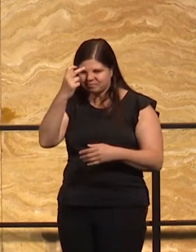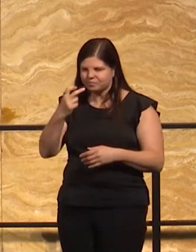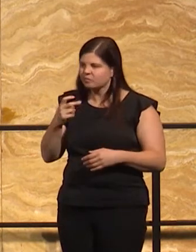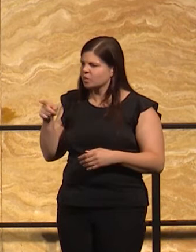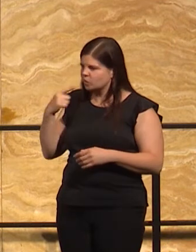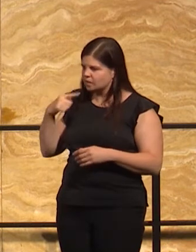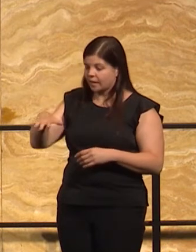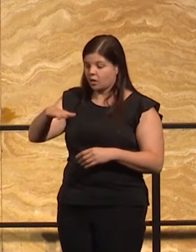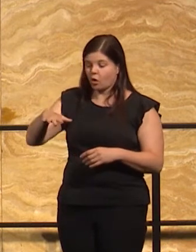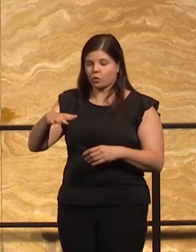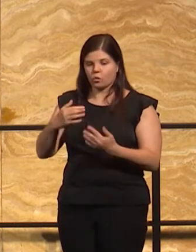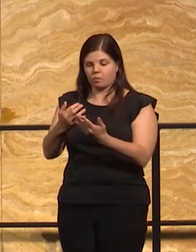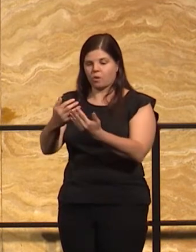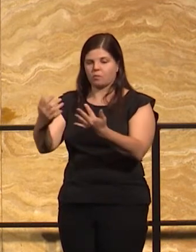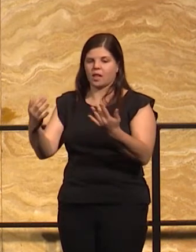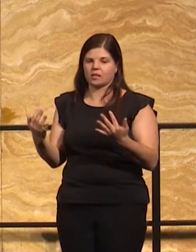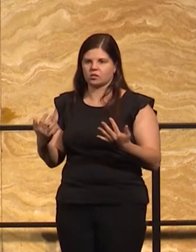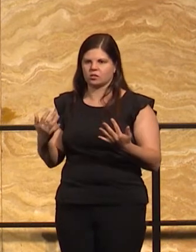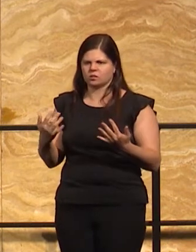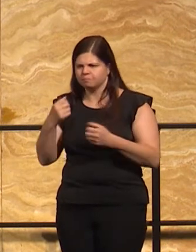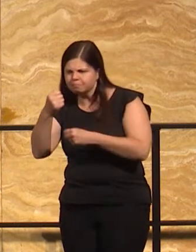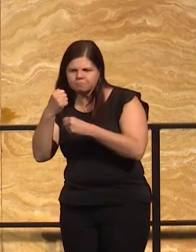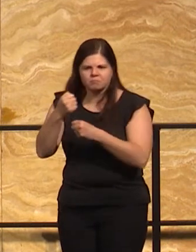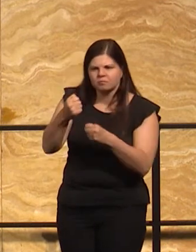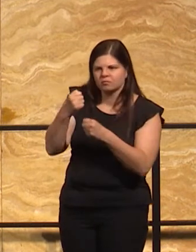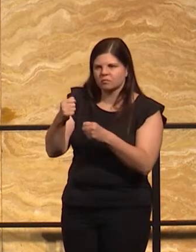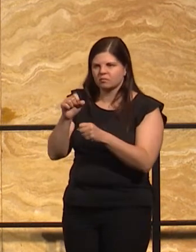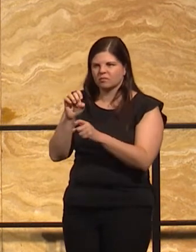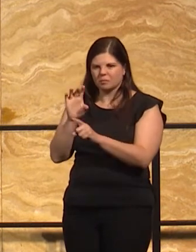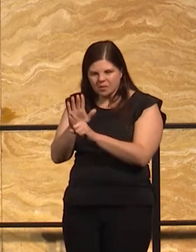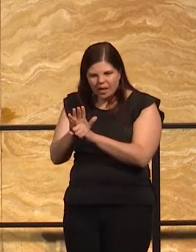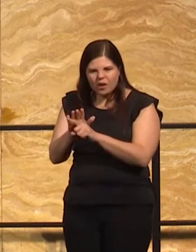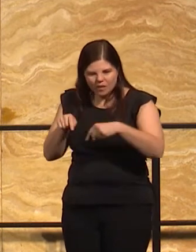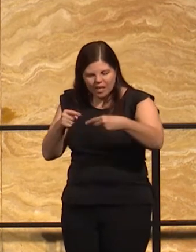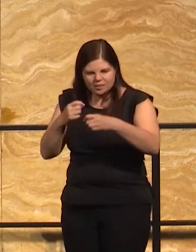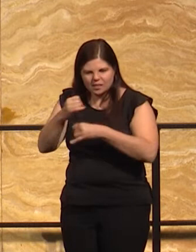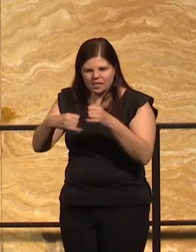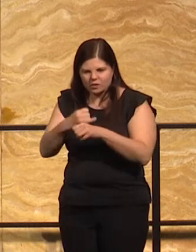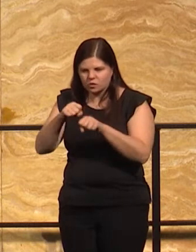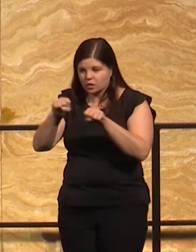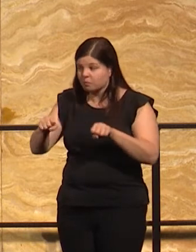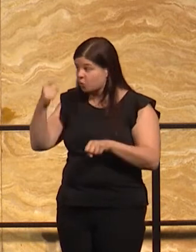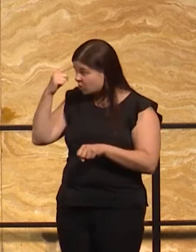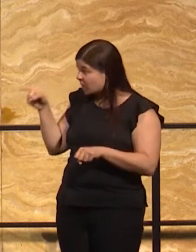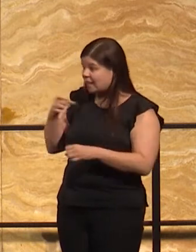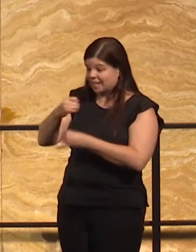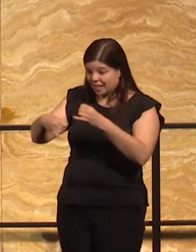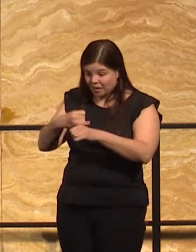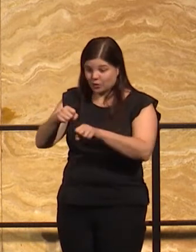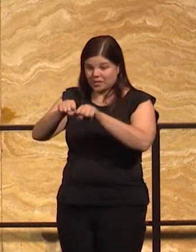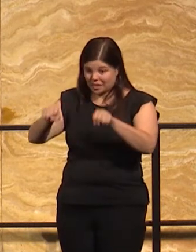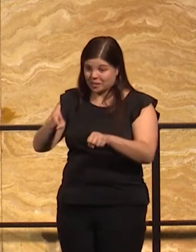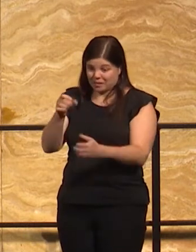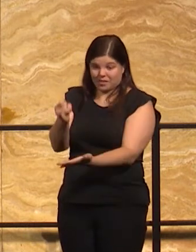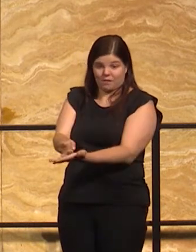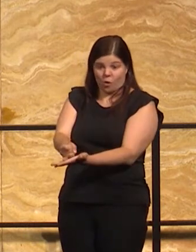battle themselves with the international system. Do you think the international system itself is driving these conflicts, is